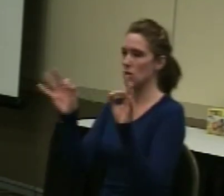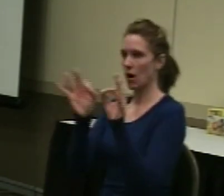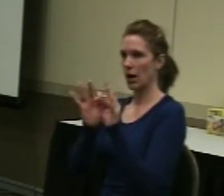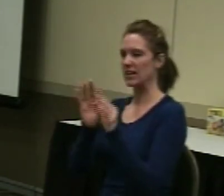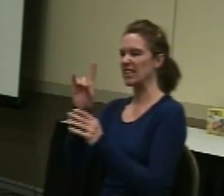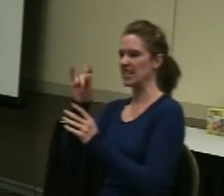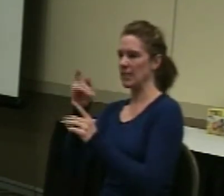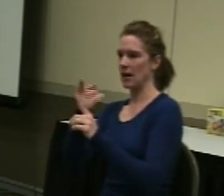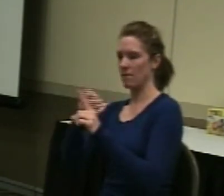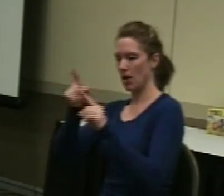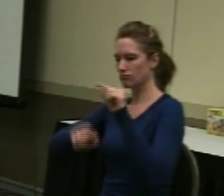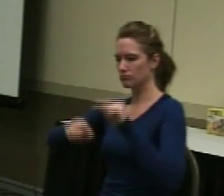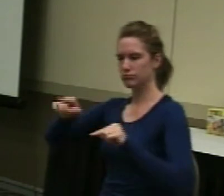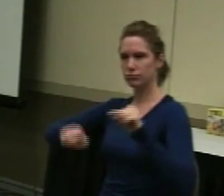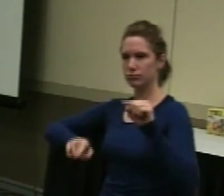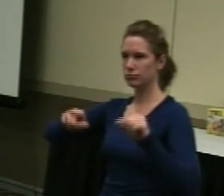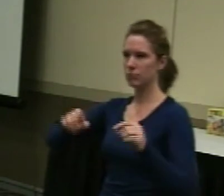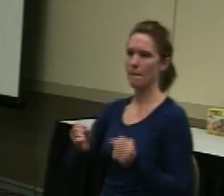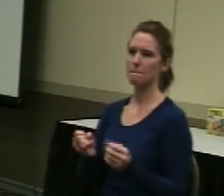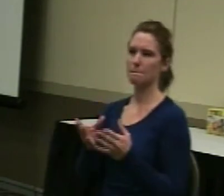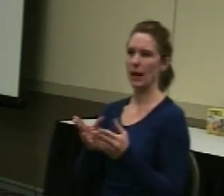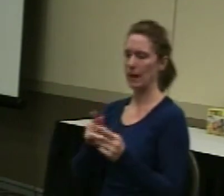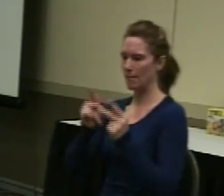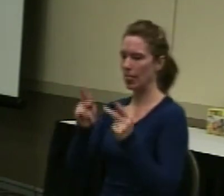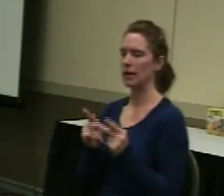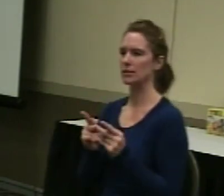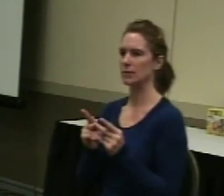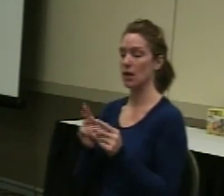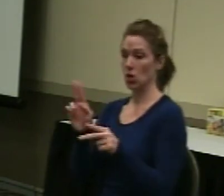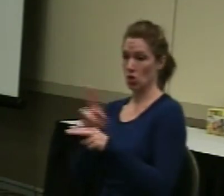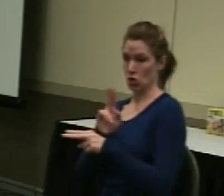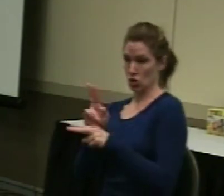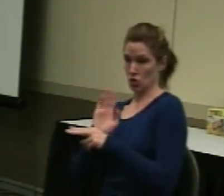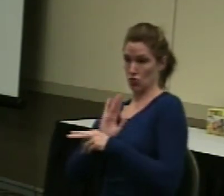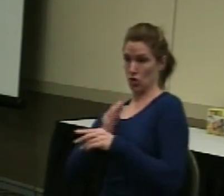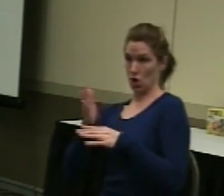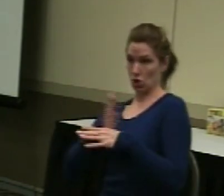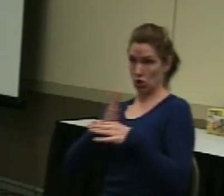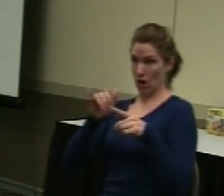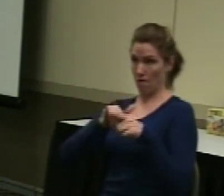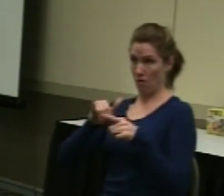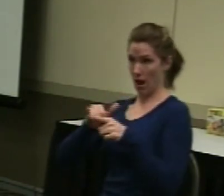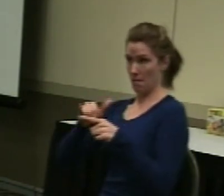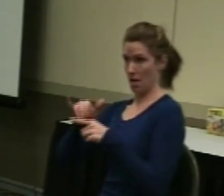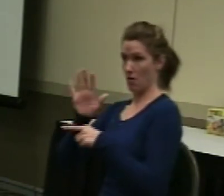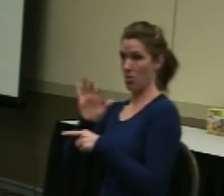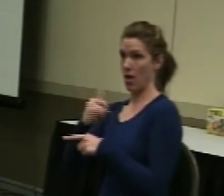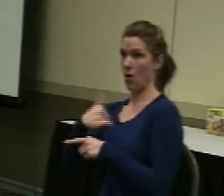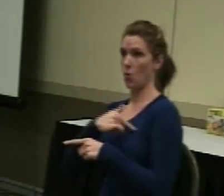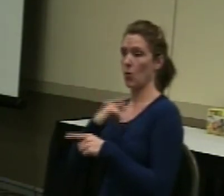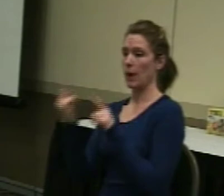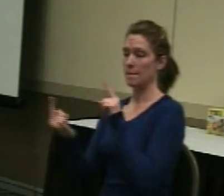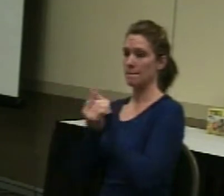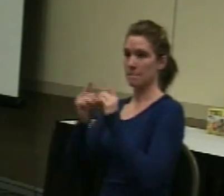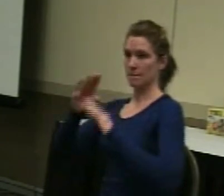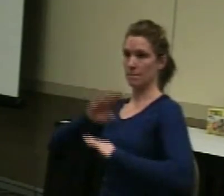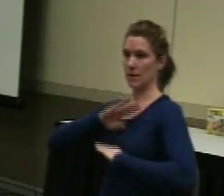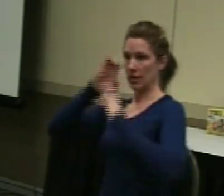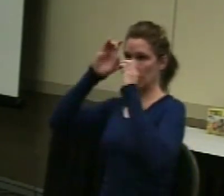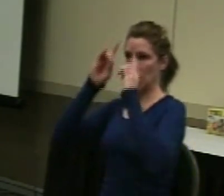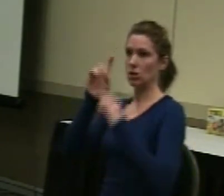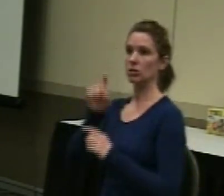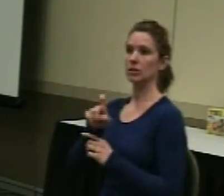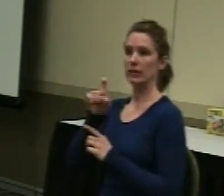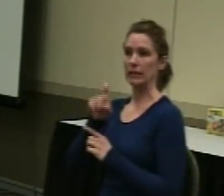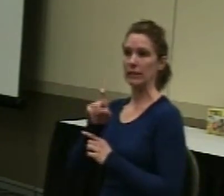data from a variety of sources. And then using our shared vocabulary, we meet the educational